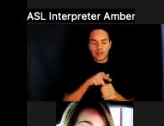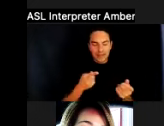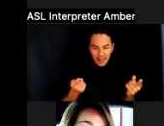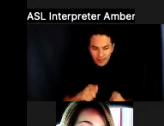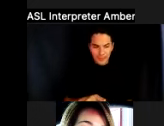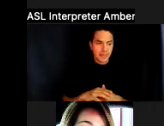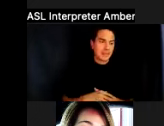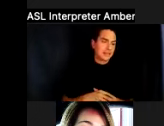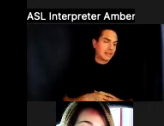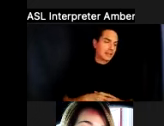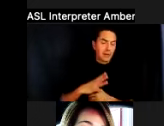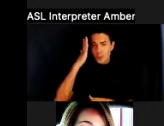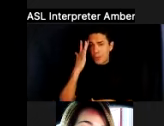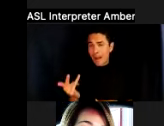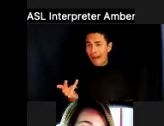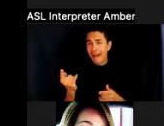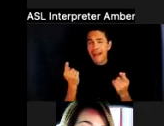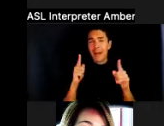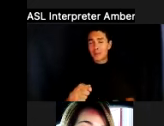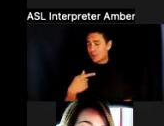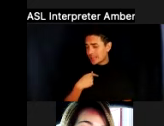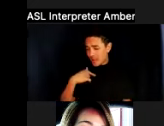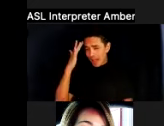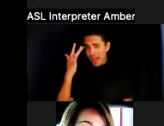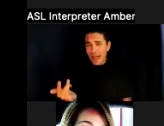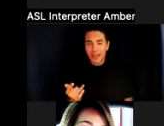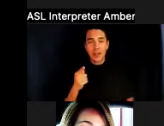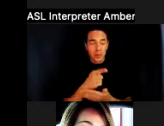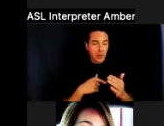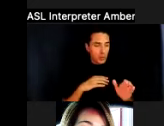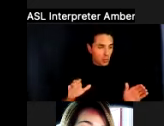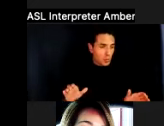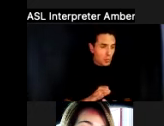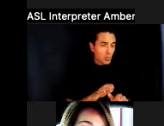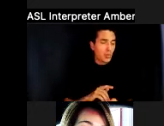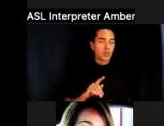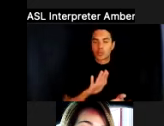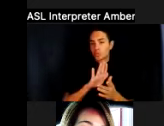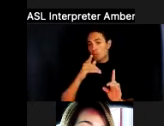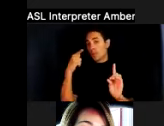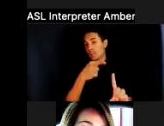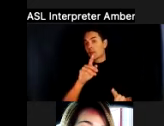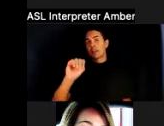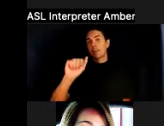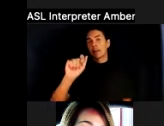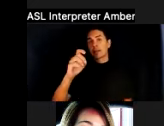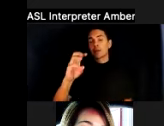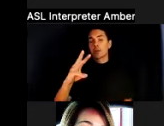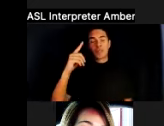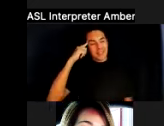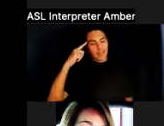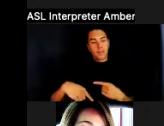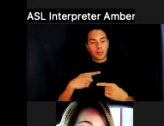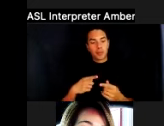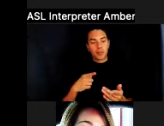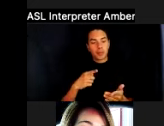happen? Why did this happen to me? Like, what did it's sort of to your point, Matthew, sort of thinking about like when you're